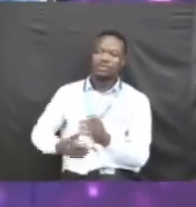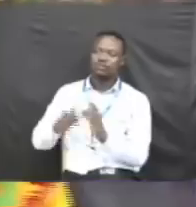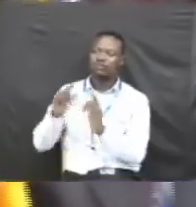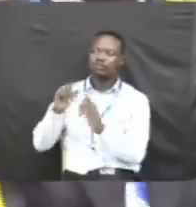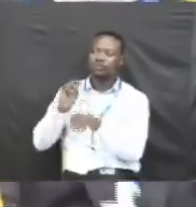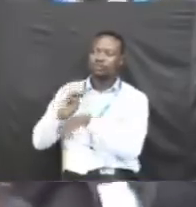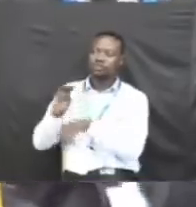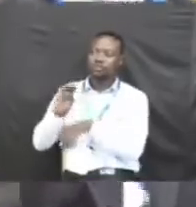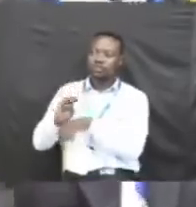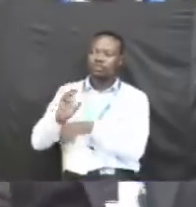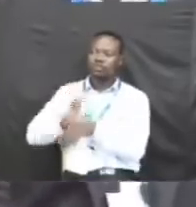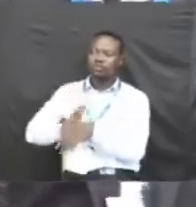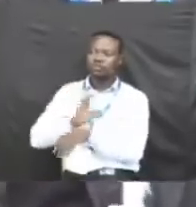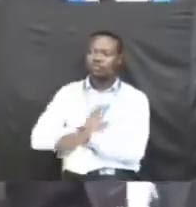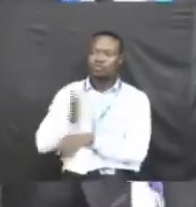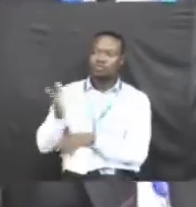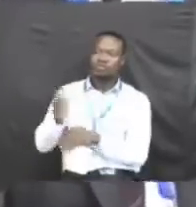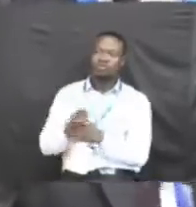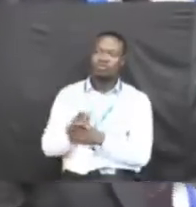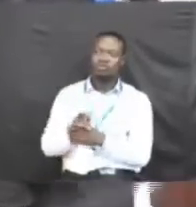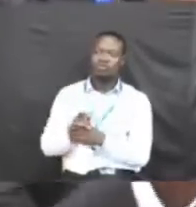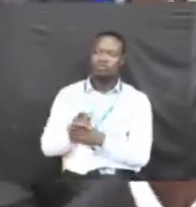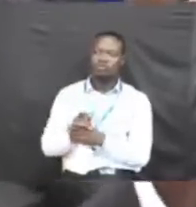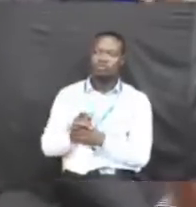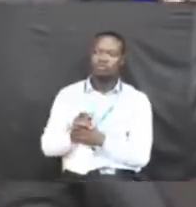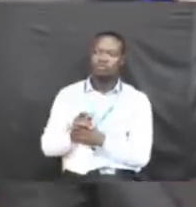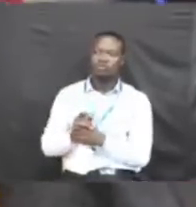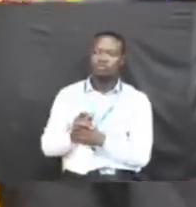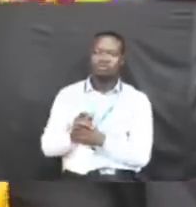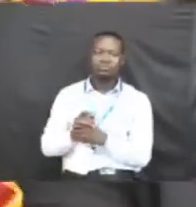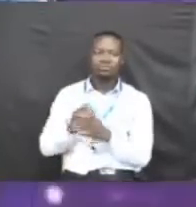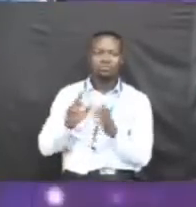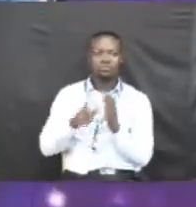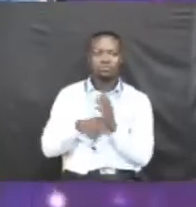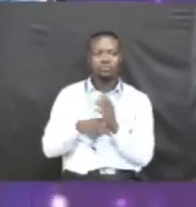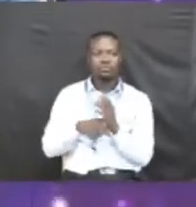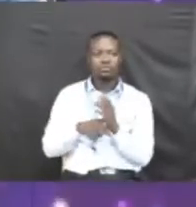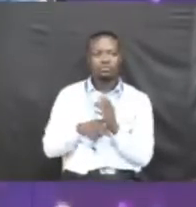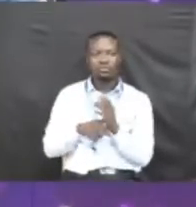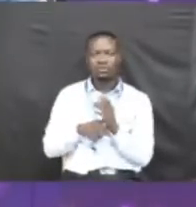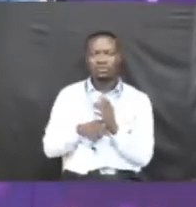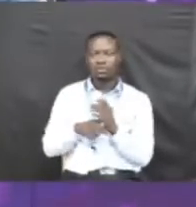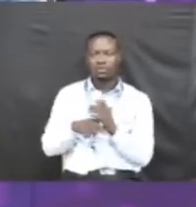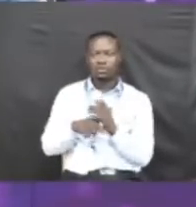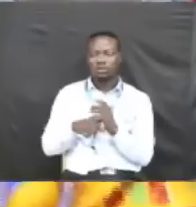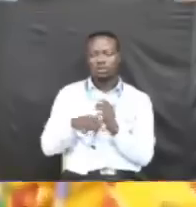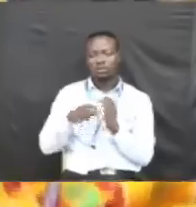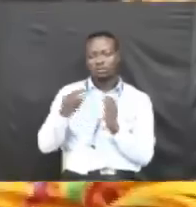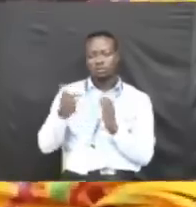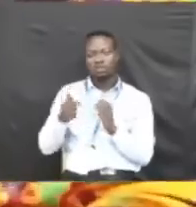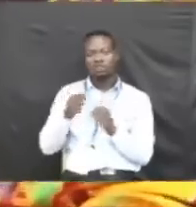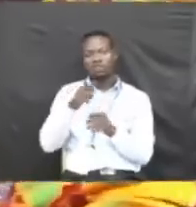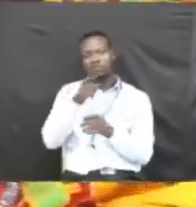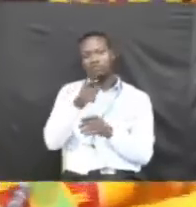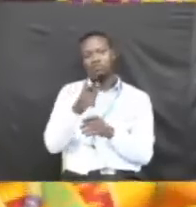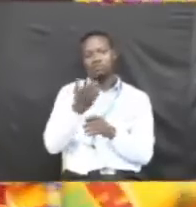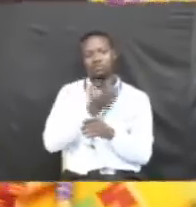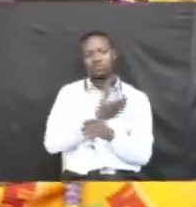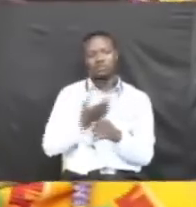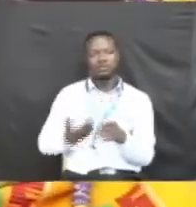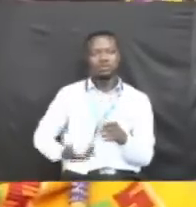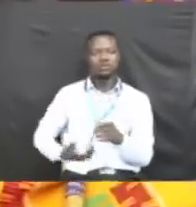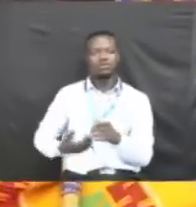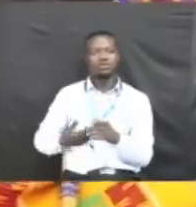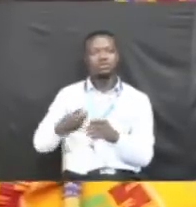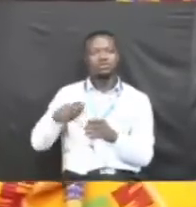Ministry Committee. Ubot Tazan Kunga, the sixth, also a member of the min chief ty ministry